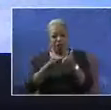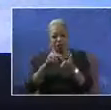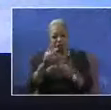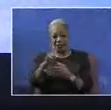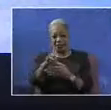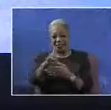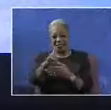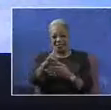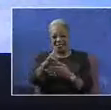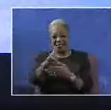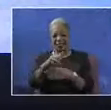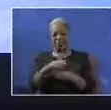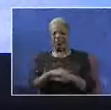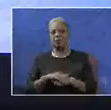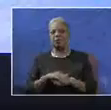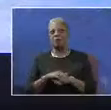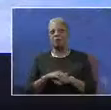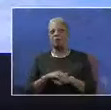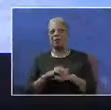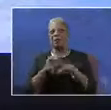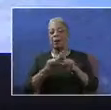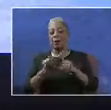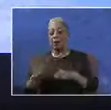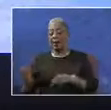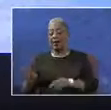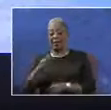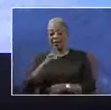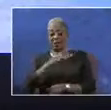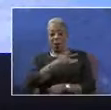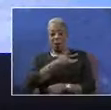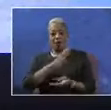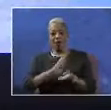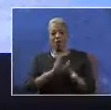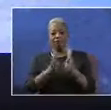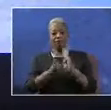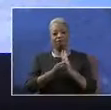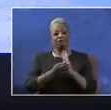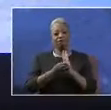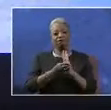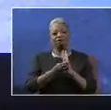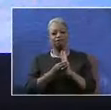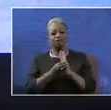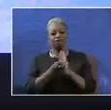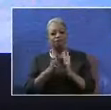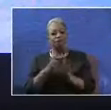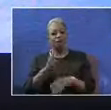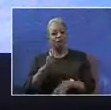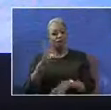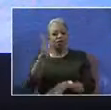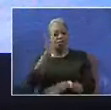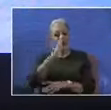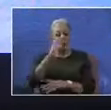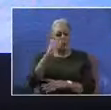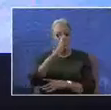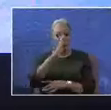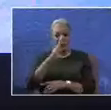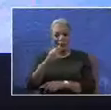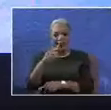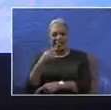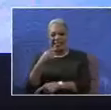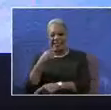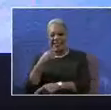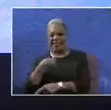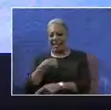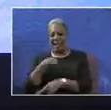Now David's heart troubled him after he had numbered the people. So David said to the Lord, I have sinned greatly in what I